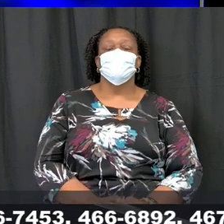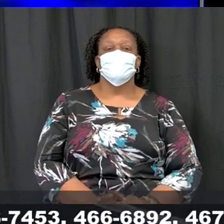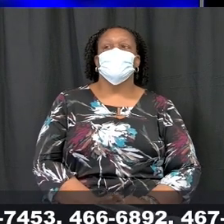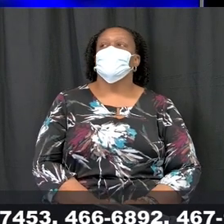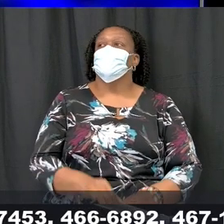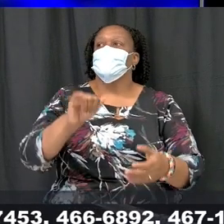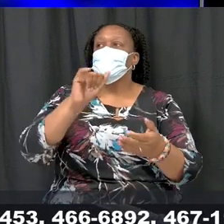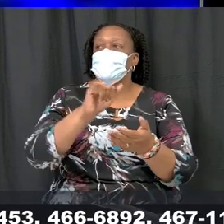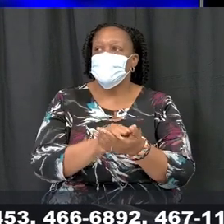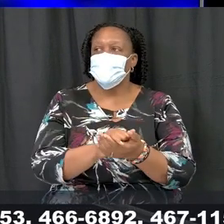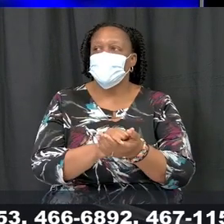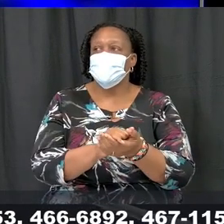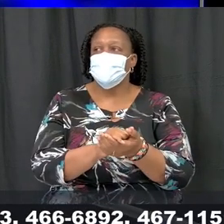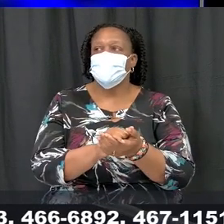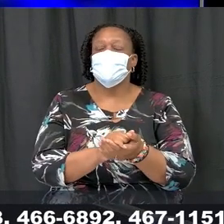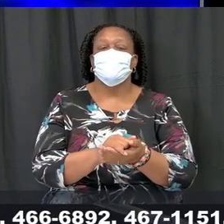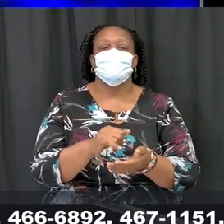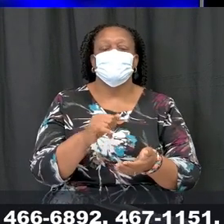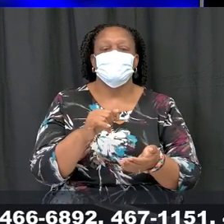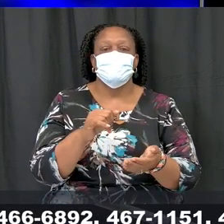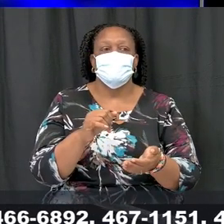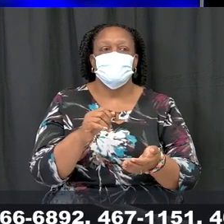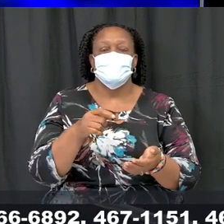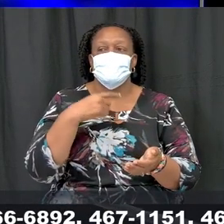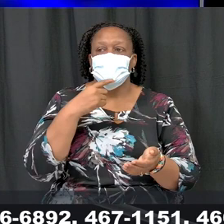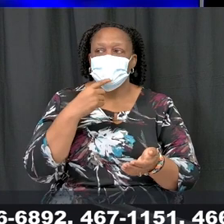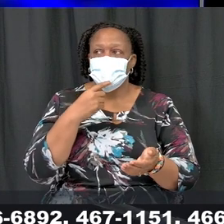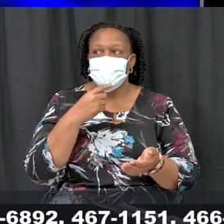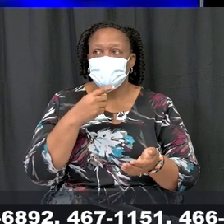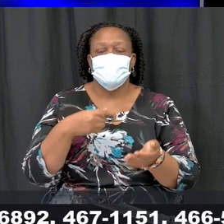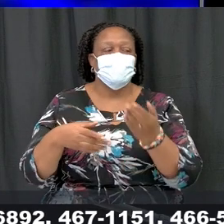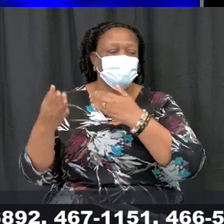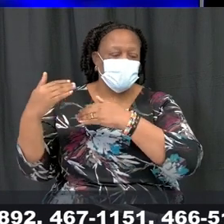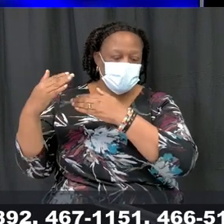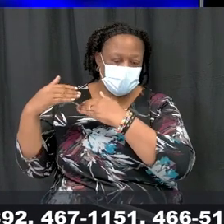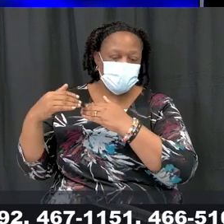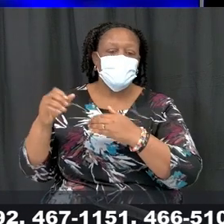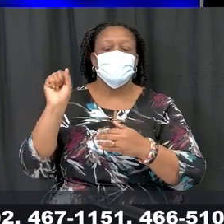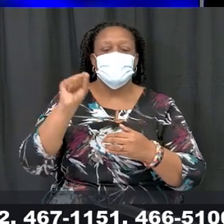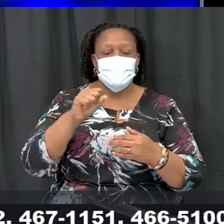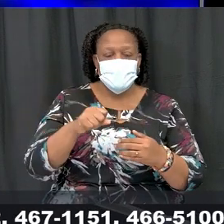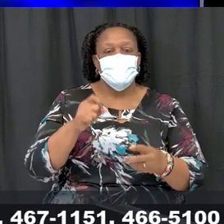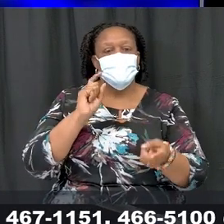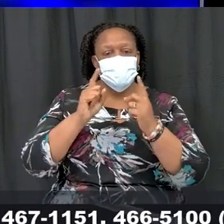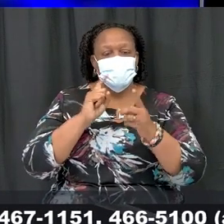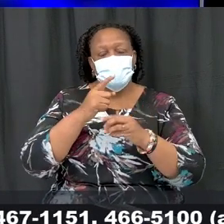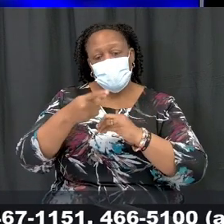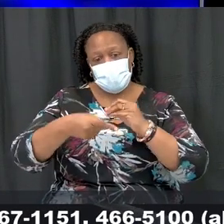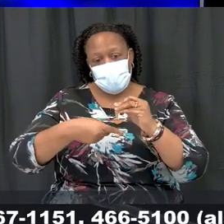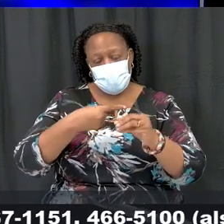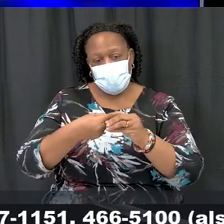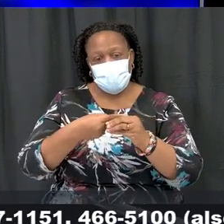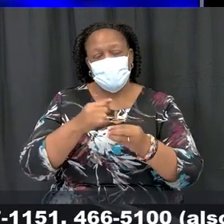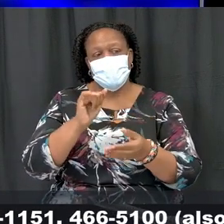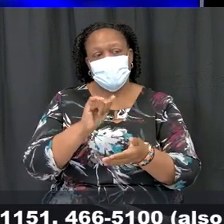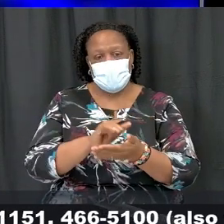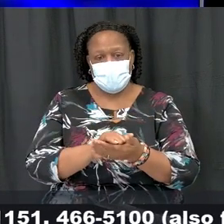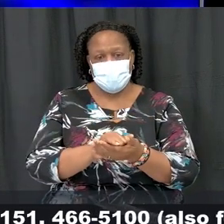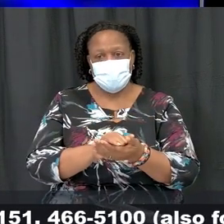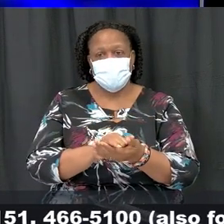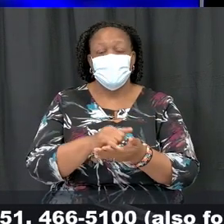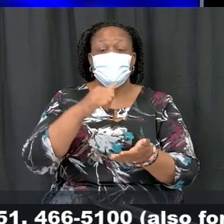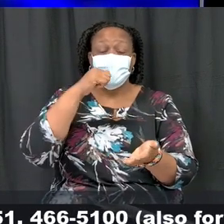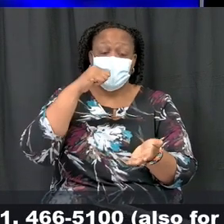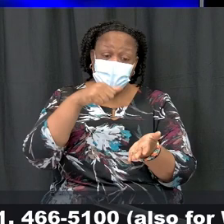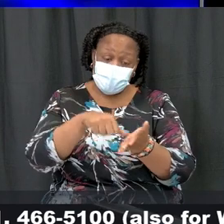That is a matter that we would have discussed in this very room several weeks ago at a meeting of the Prime Minister's press conference, if